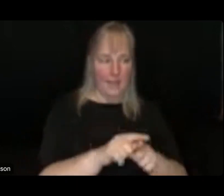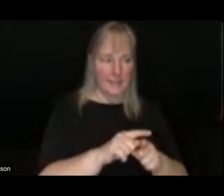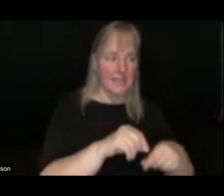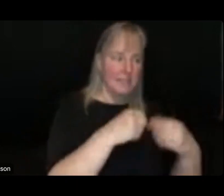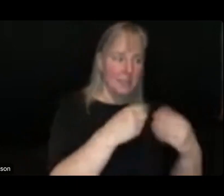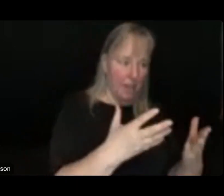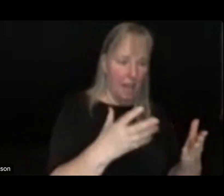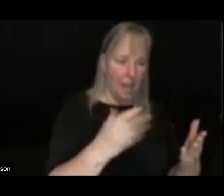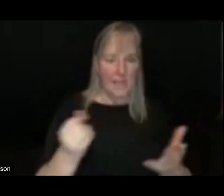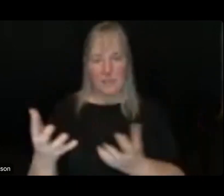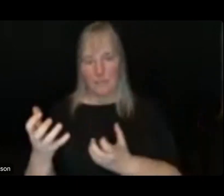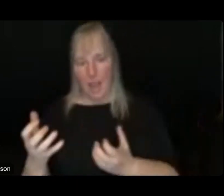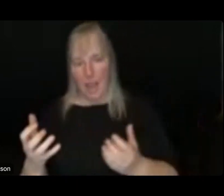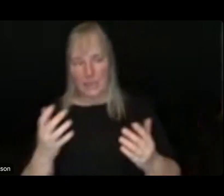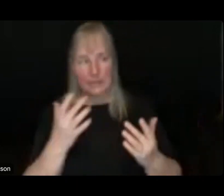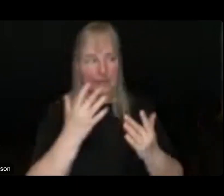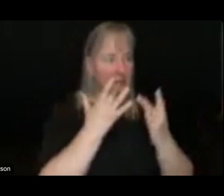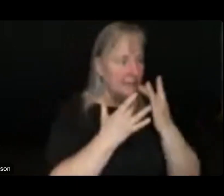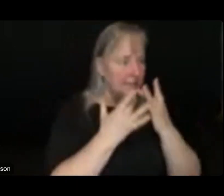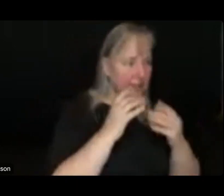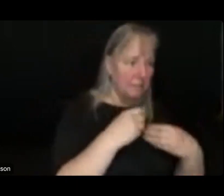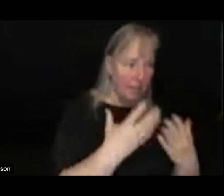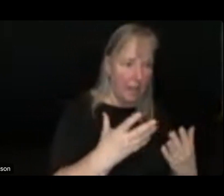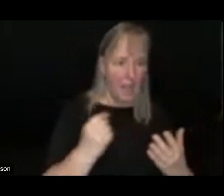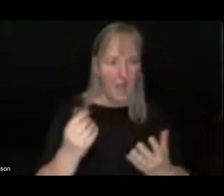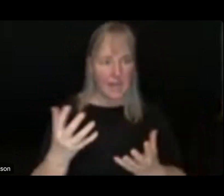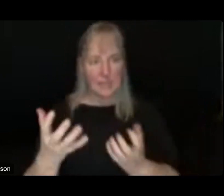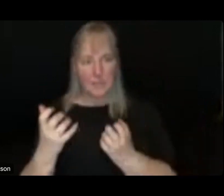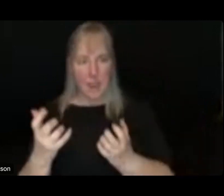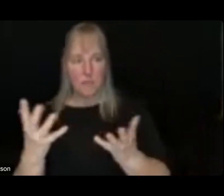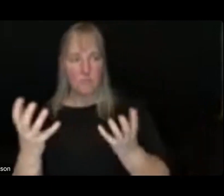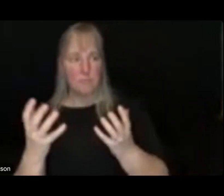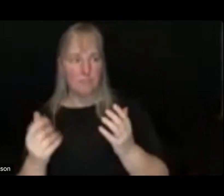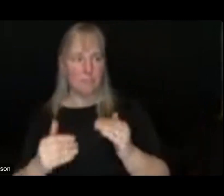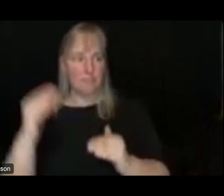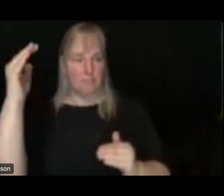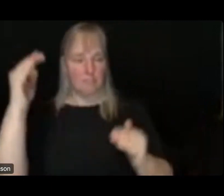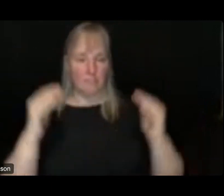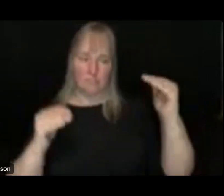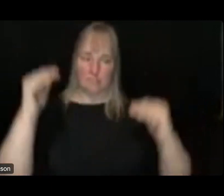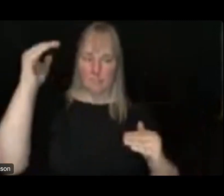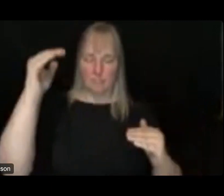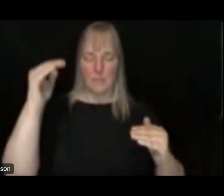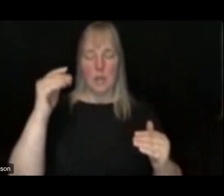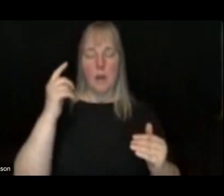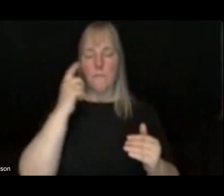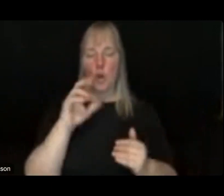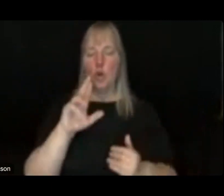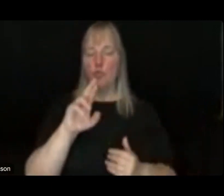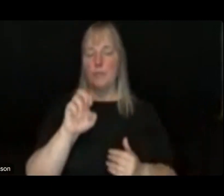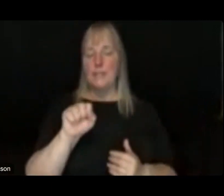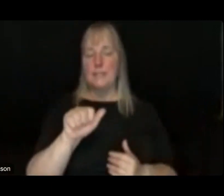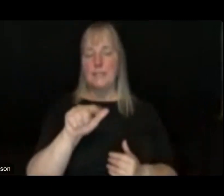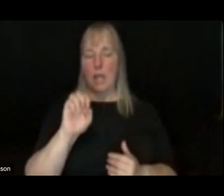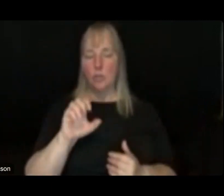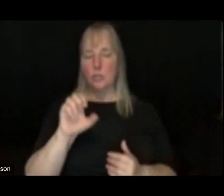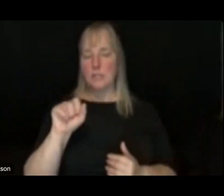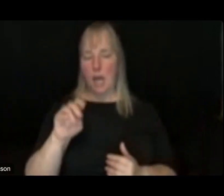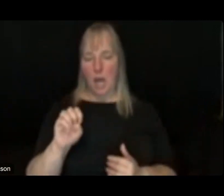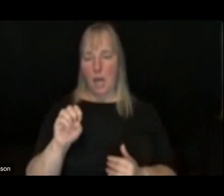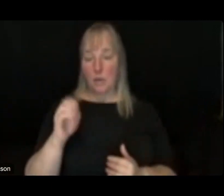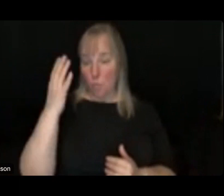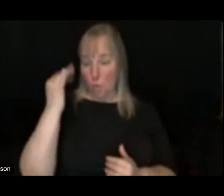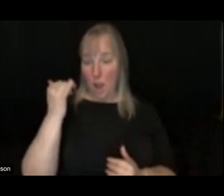here. And it looks like, kind of quick comments, looks like for the resale side, a lot of part is because the mortgage rate are